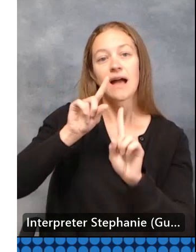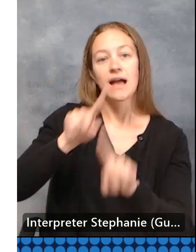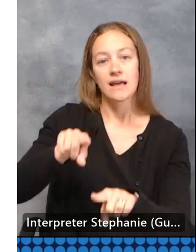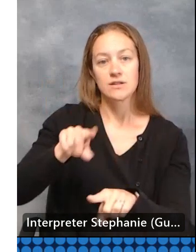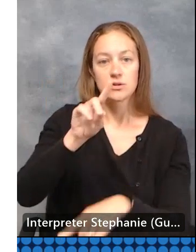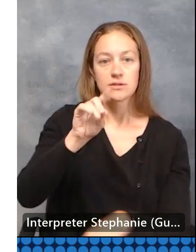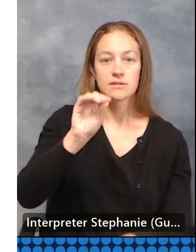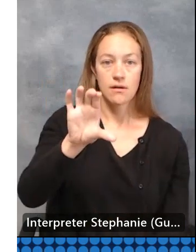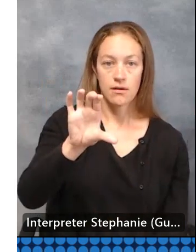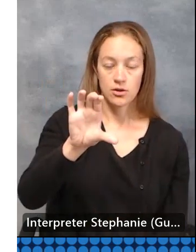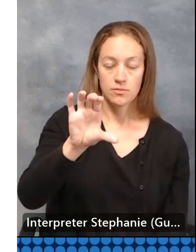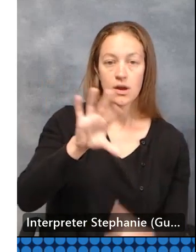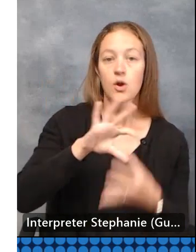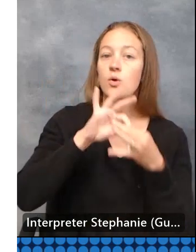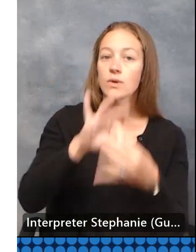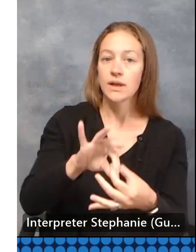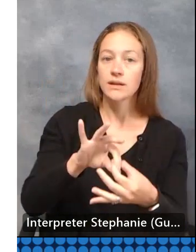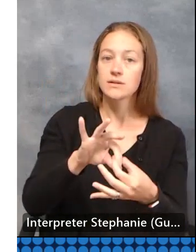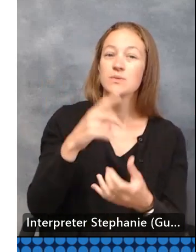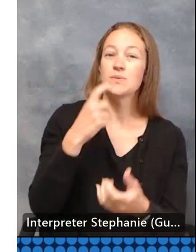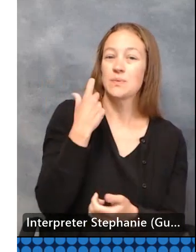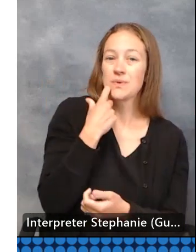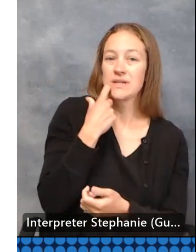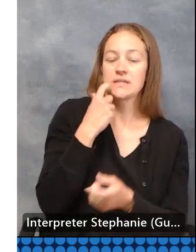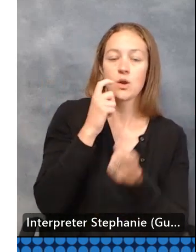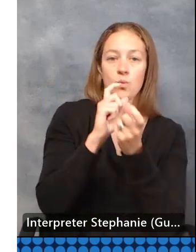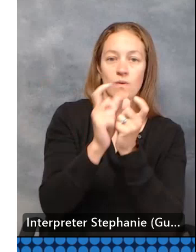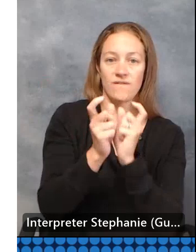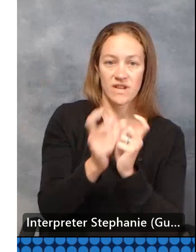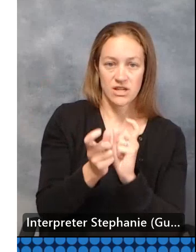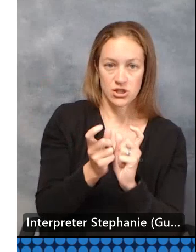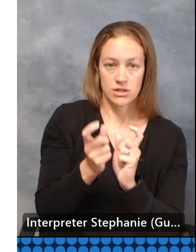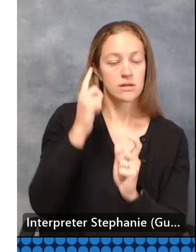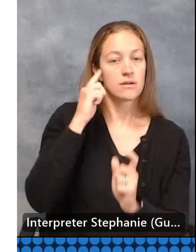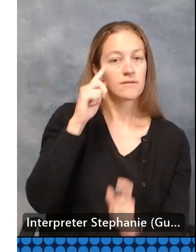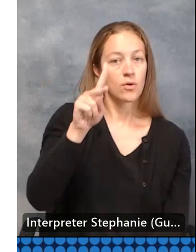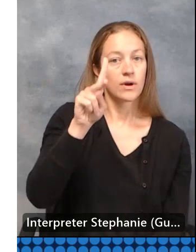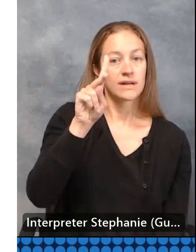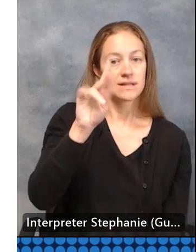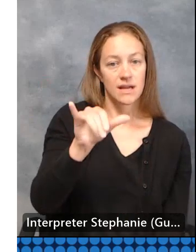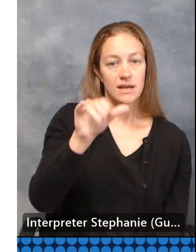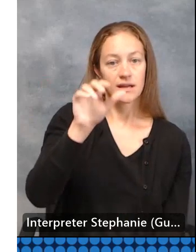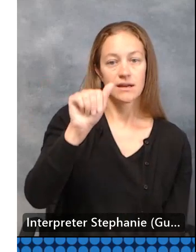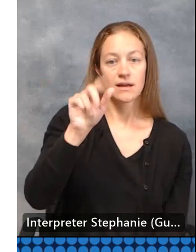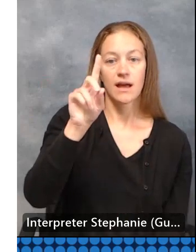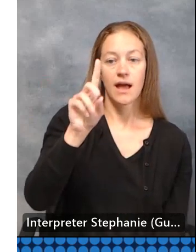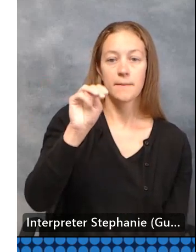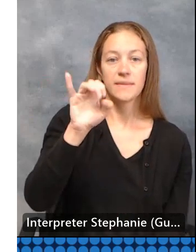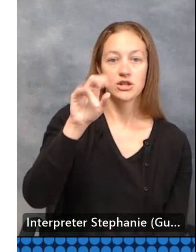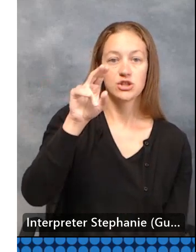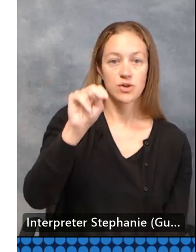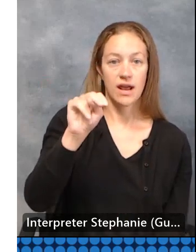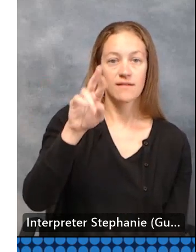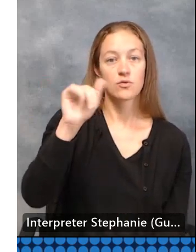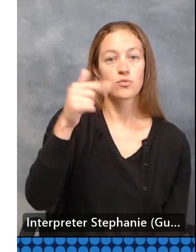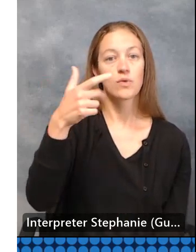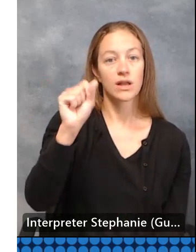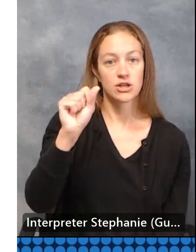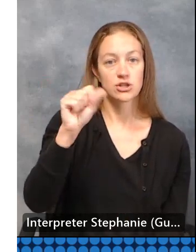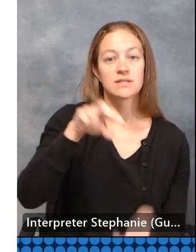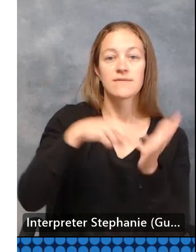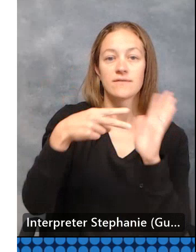document related to the most recent revisions to the Kentucky Administrative Regulations, definitions for